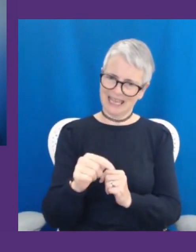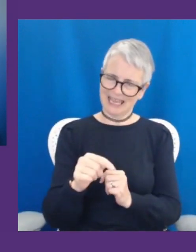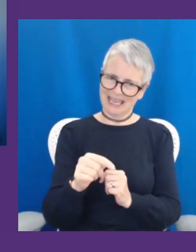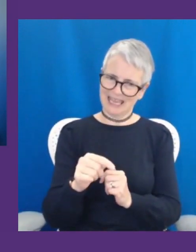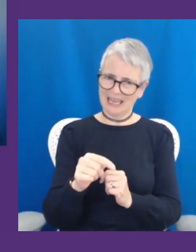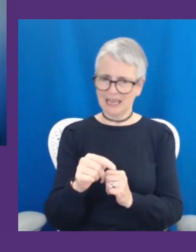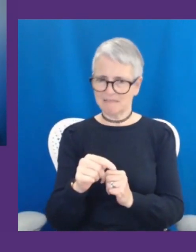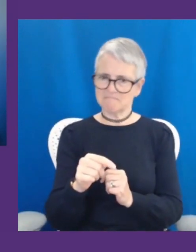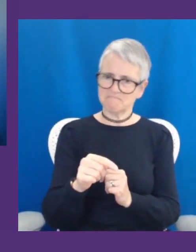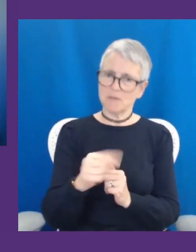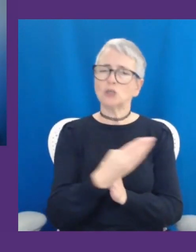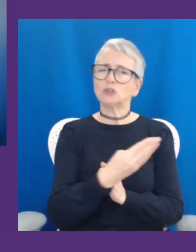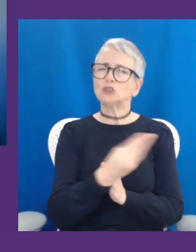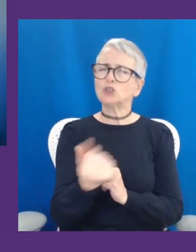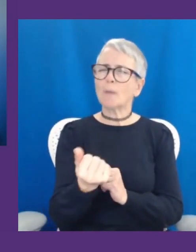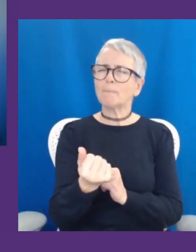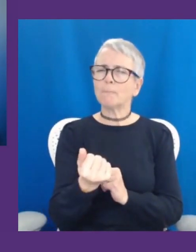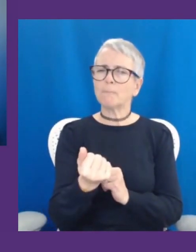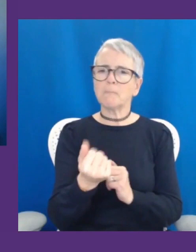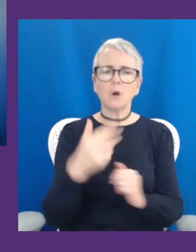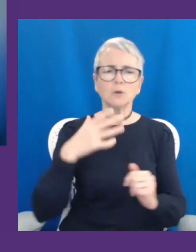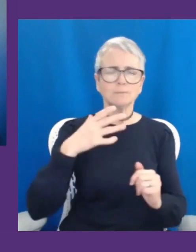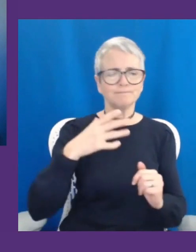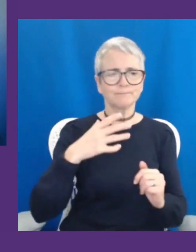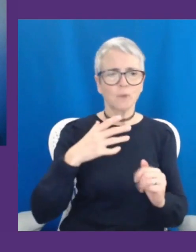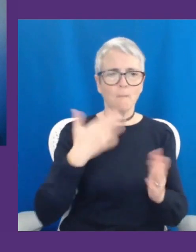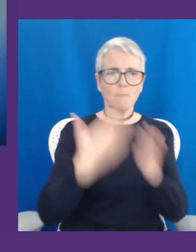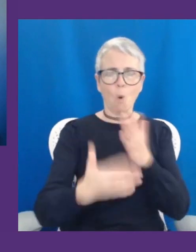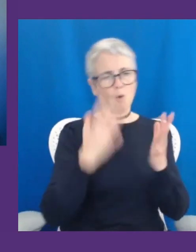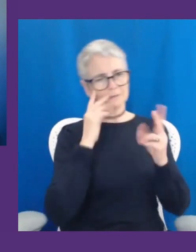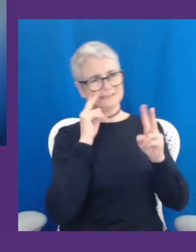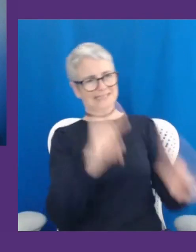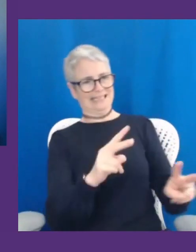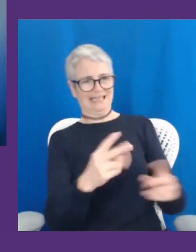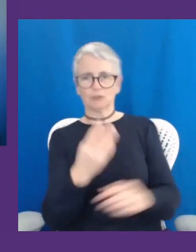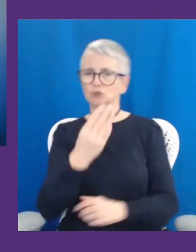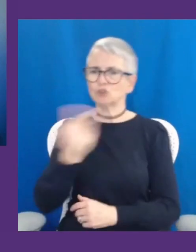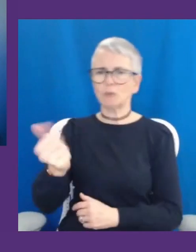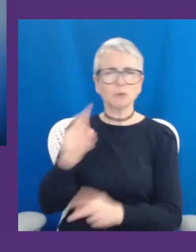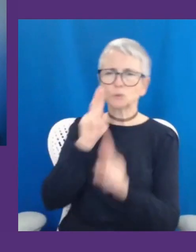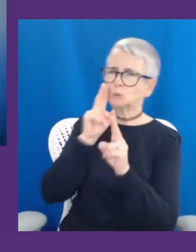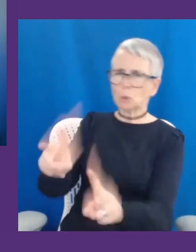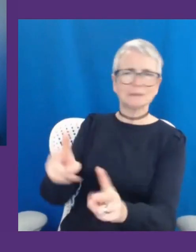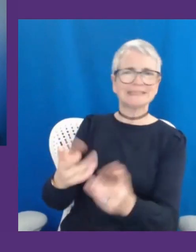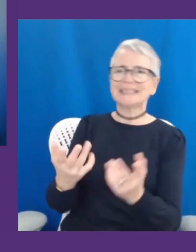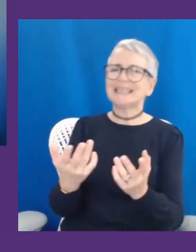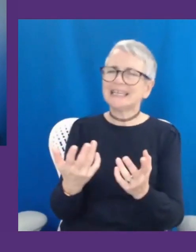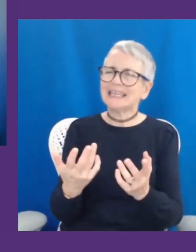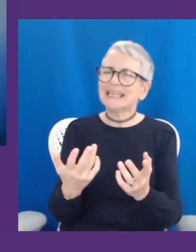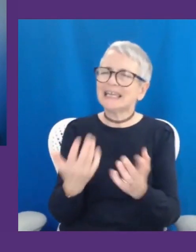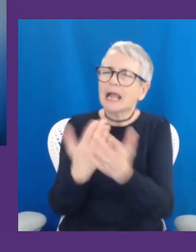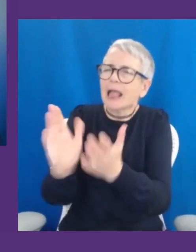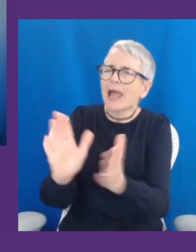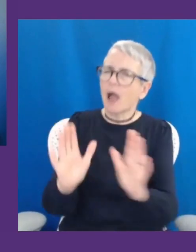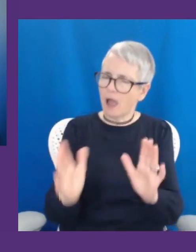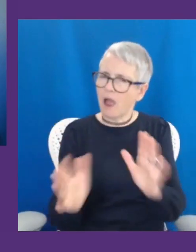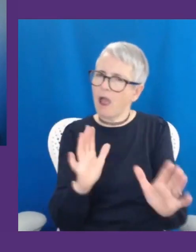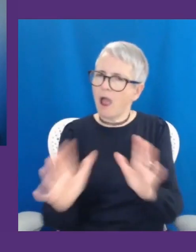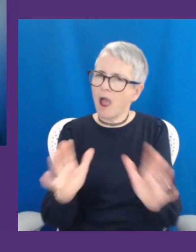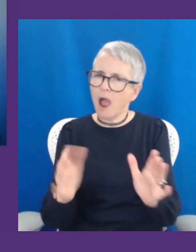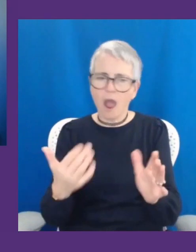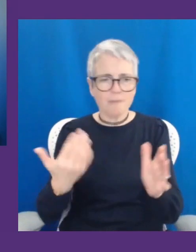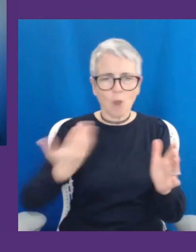than it is in other more competitive areas where we may not see people joining up as easily across commercial boundaries. And, you